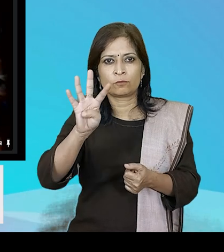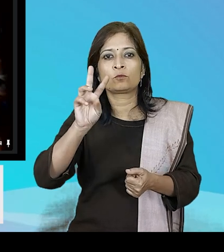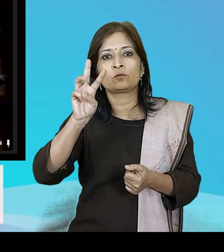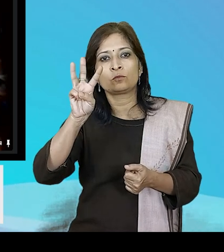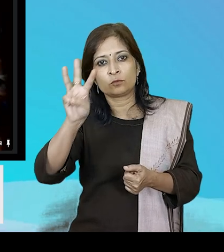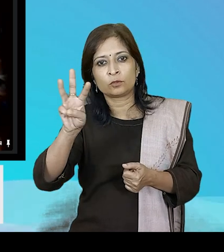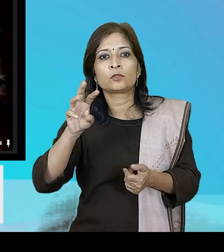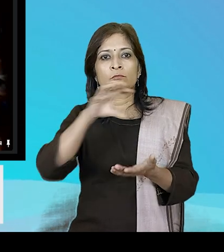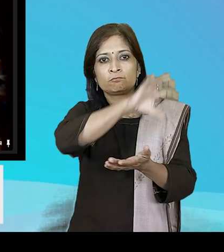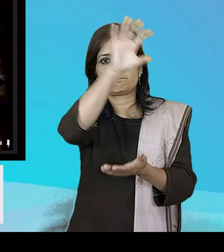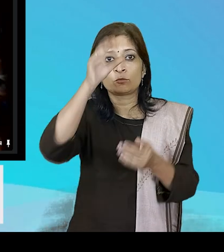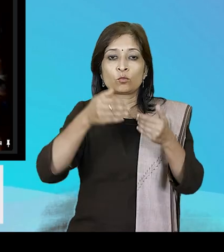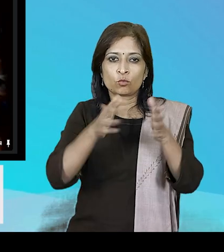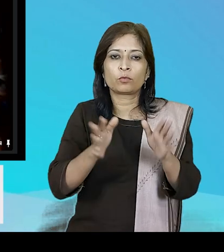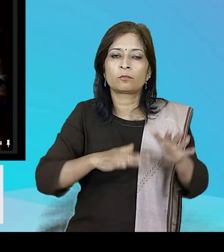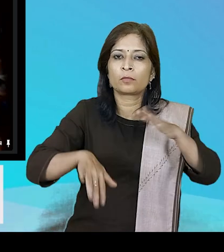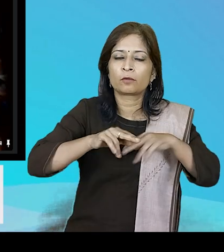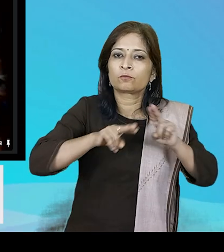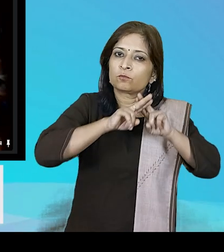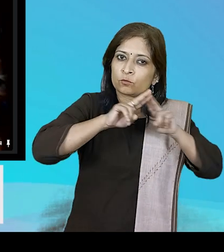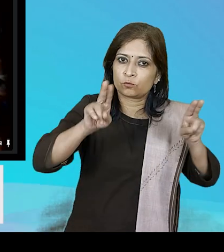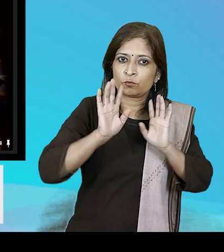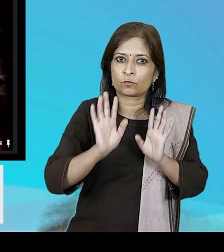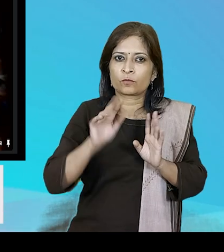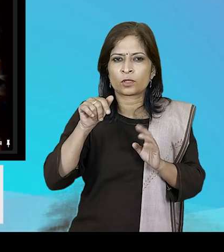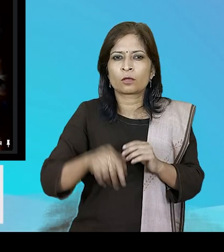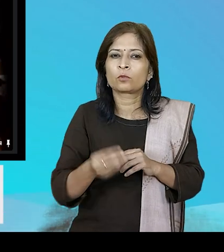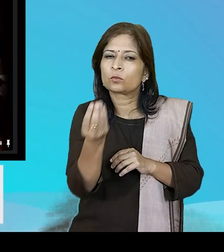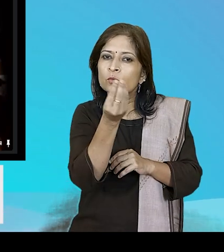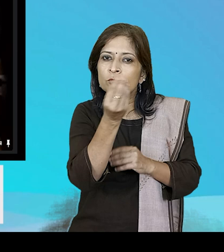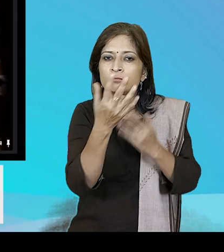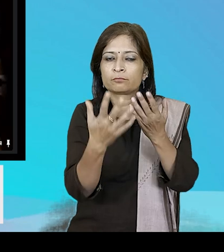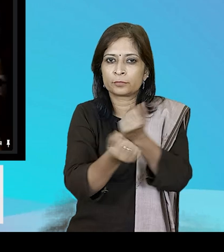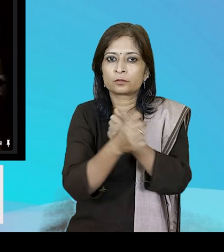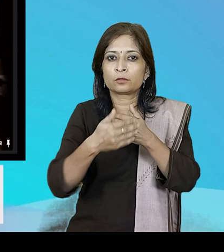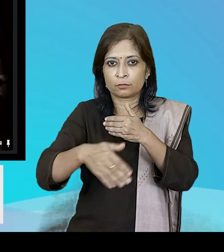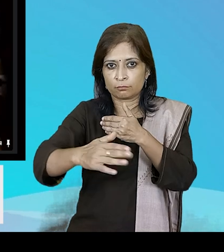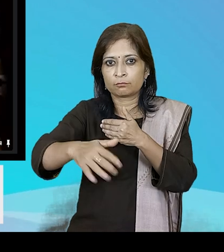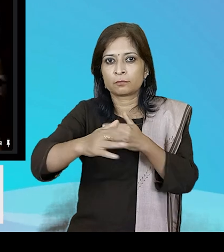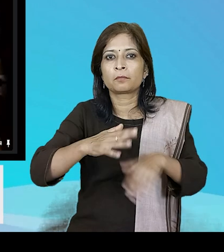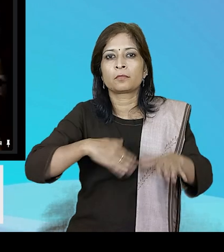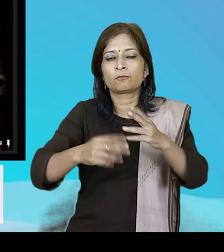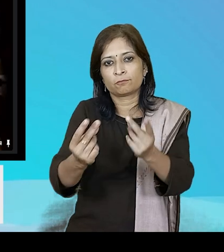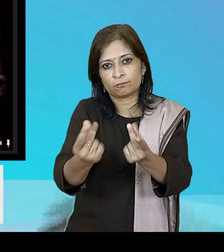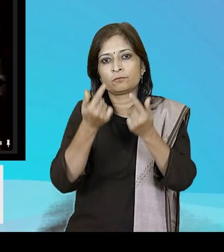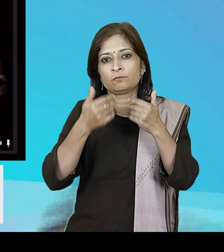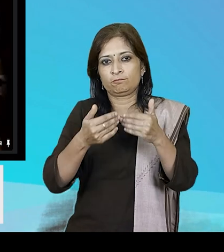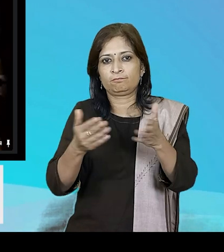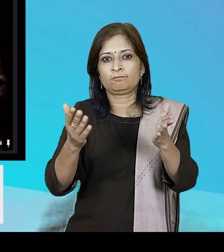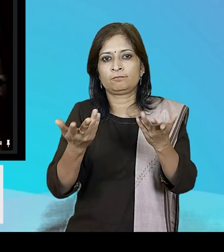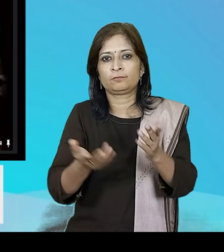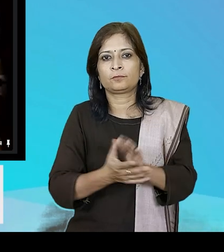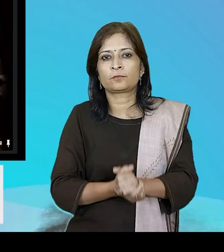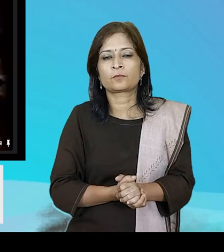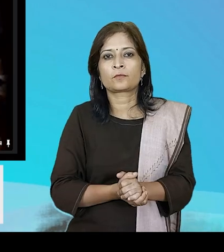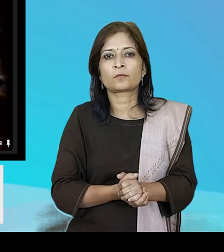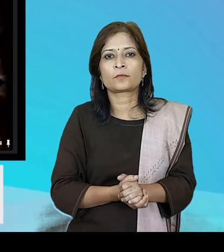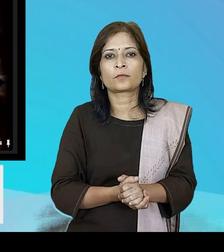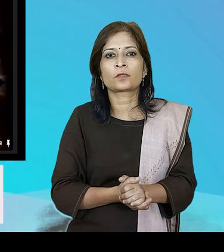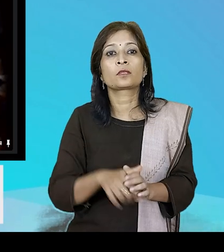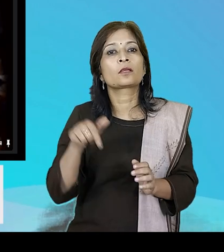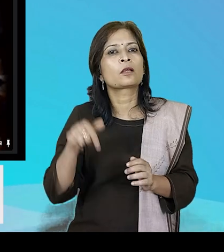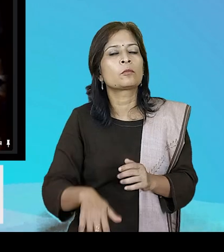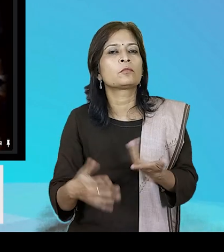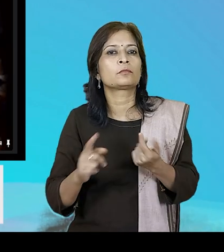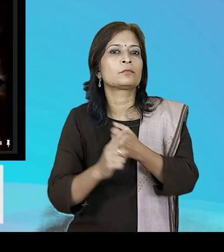543. Okay, ma'am. So now it is almost available in almost lot of Pan areas. India. Yes. Okay, ma'am. Would